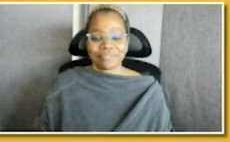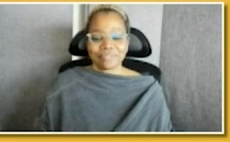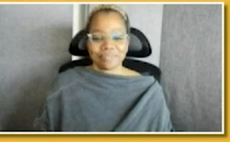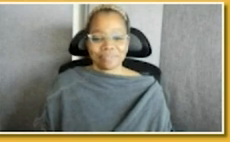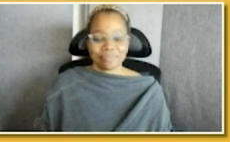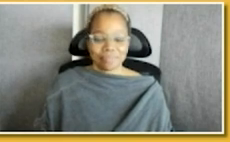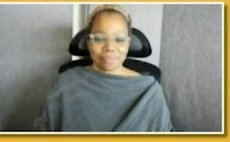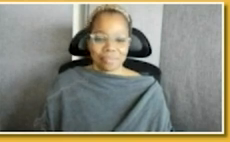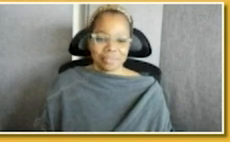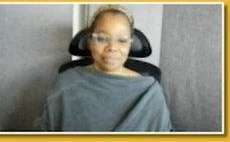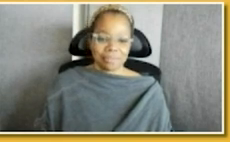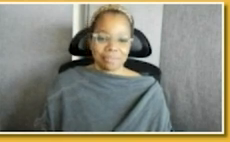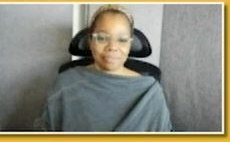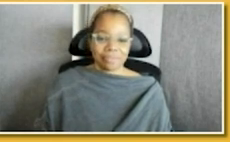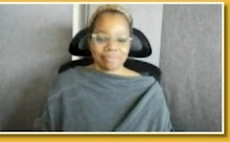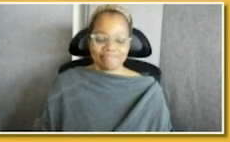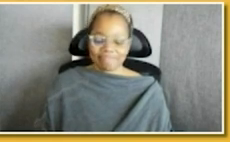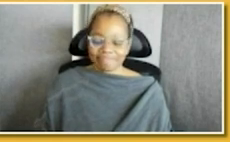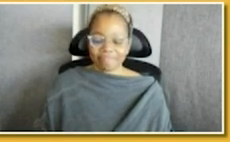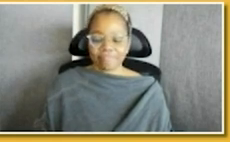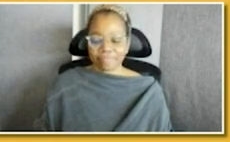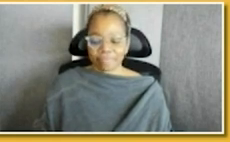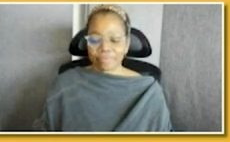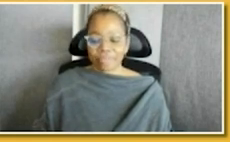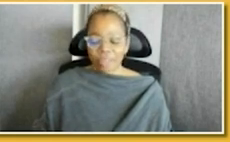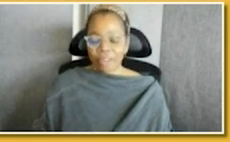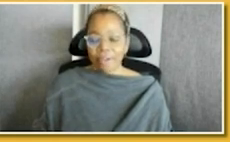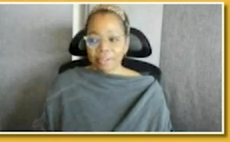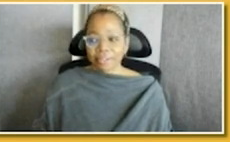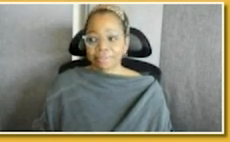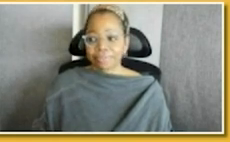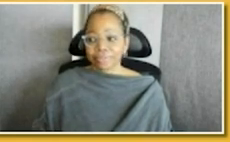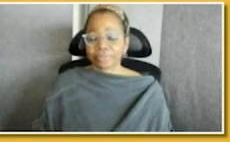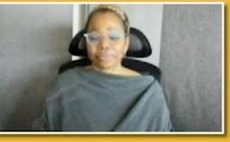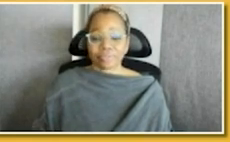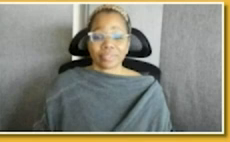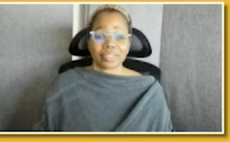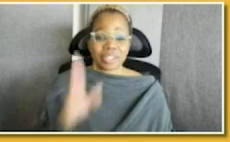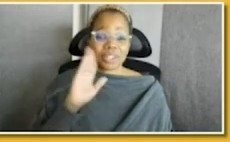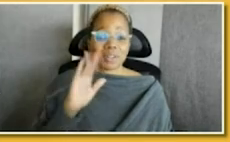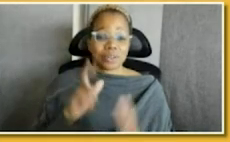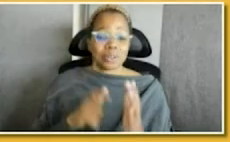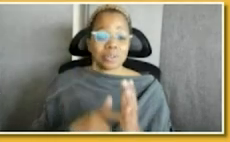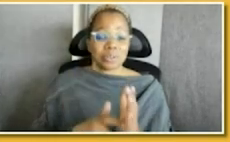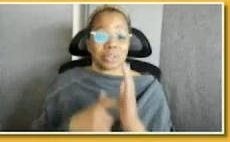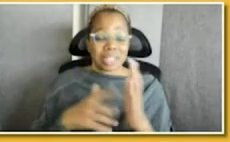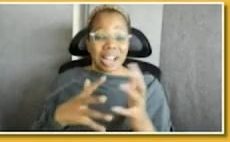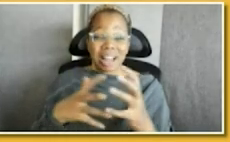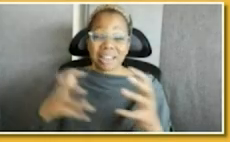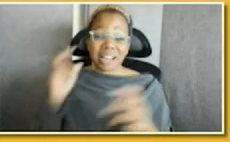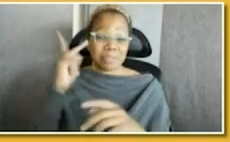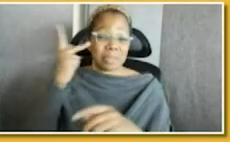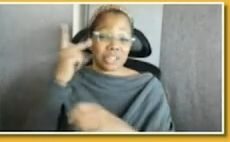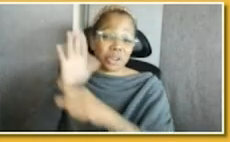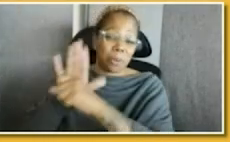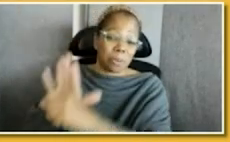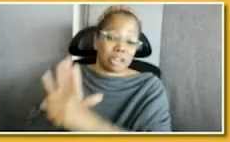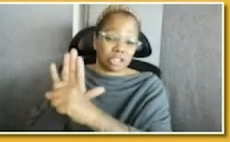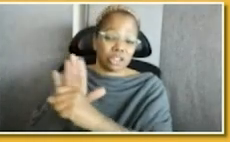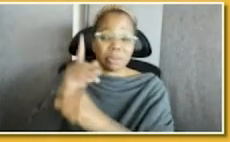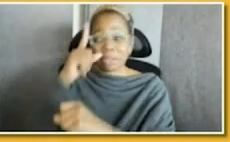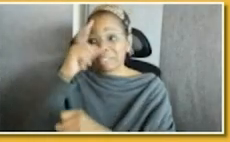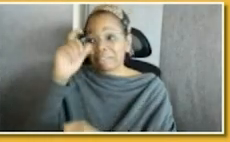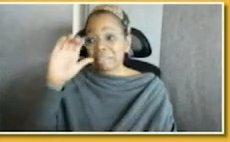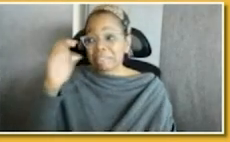Yeah, you know, it would take a ton of political pressure, because it doesn't seem like even at, you know, the level